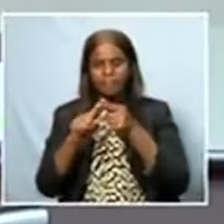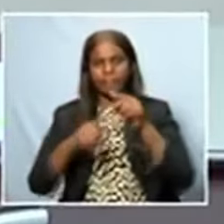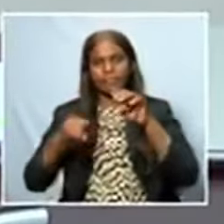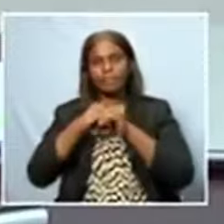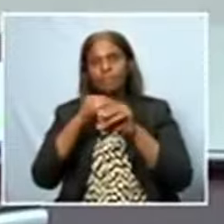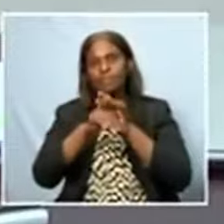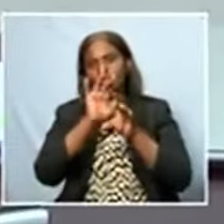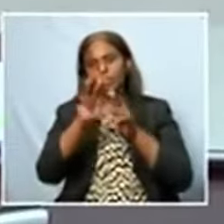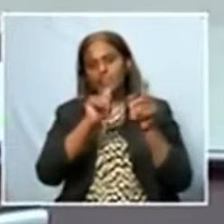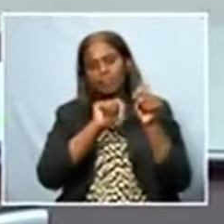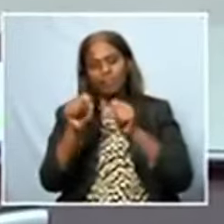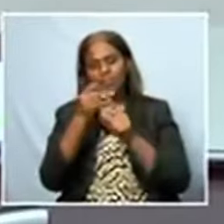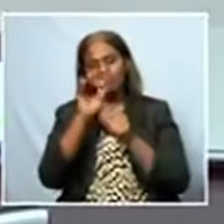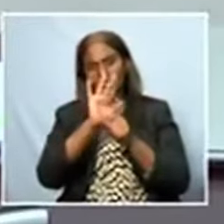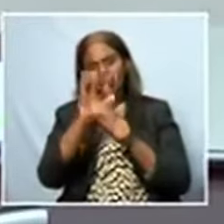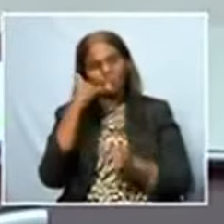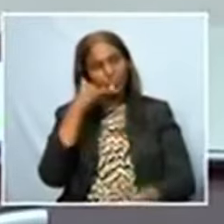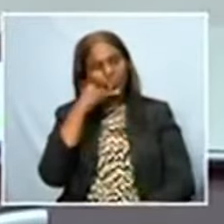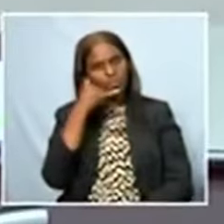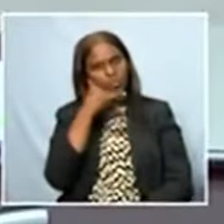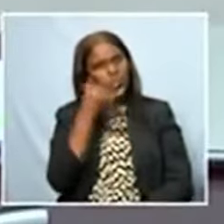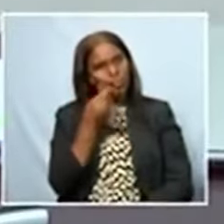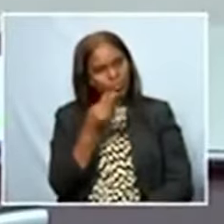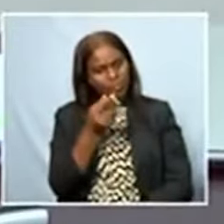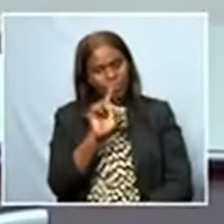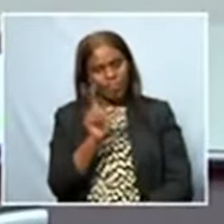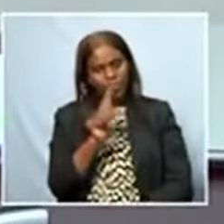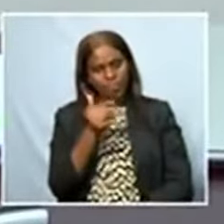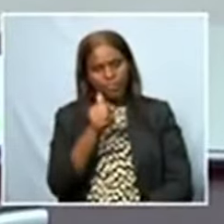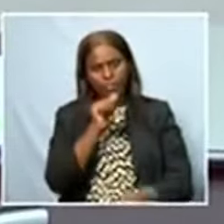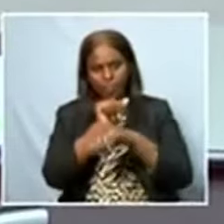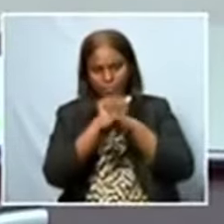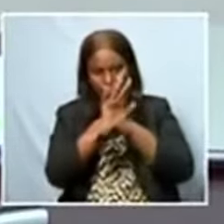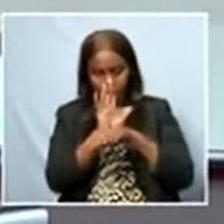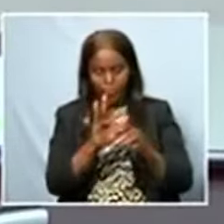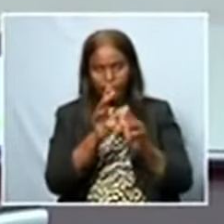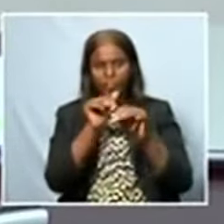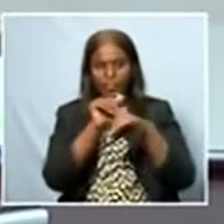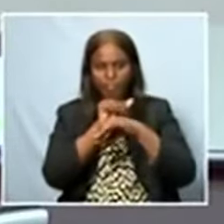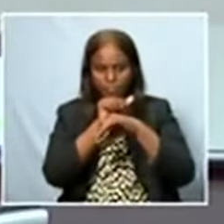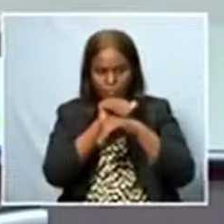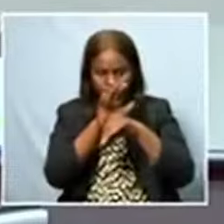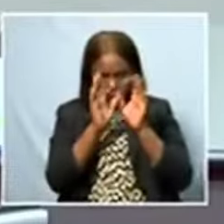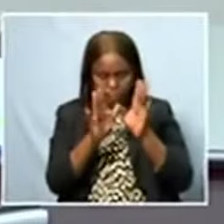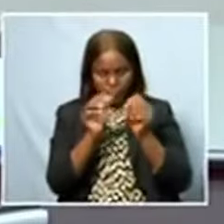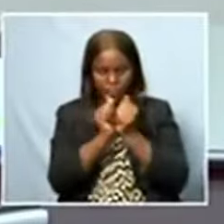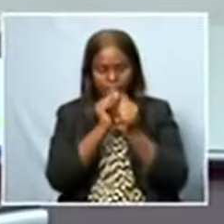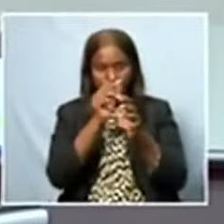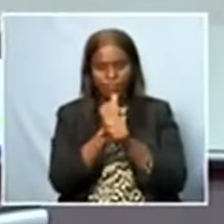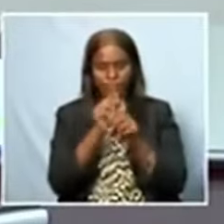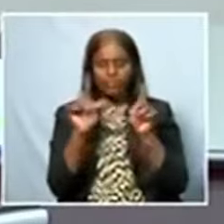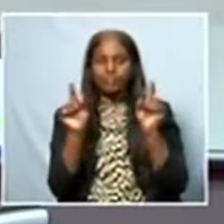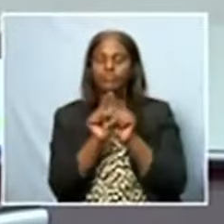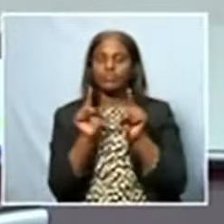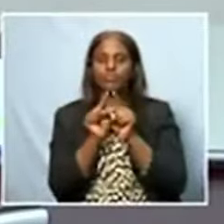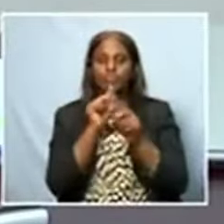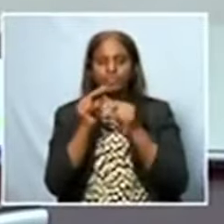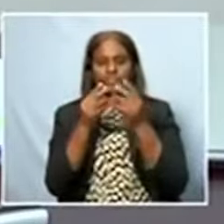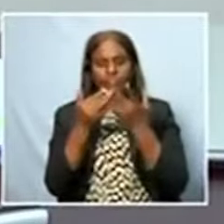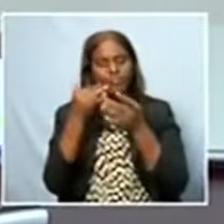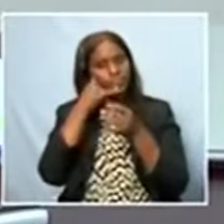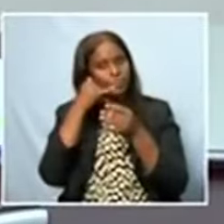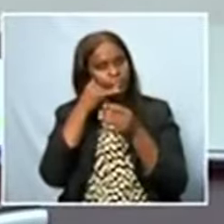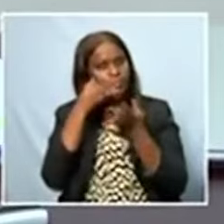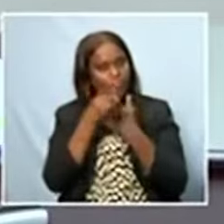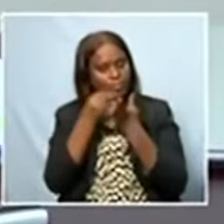include a transfer of mobile money where the sender and the recipient is the same. This means that mobile money